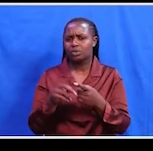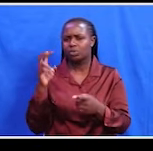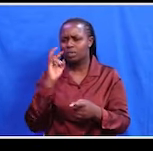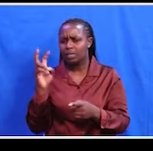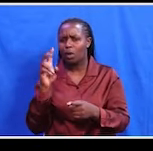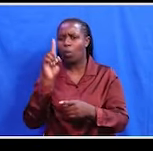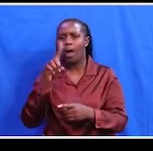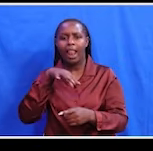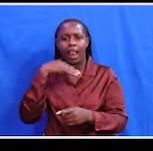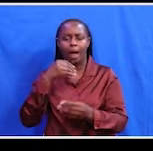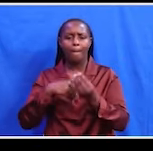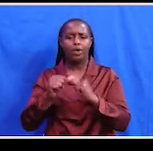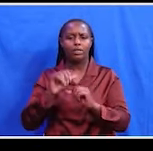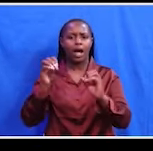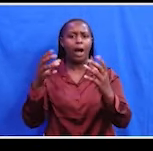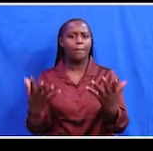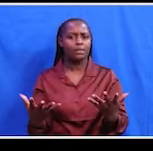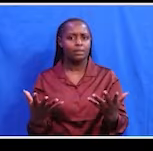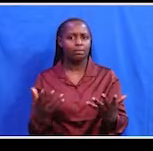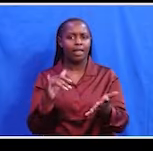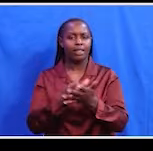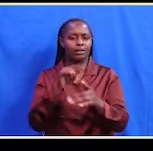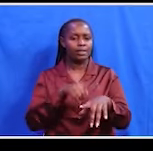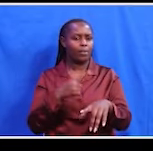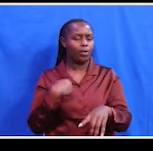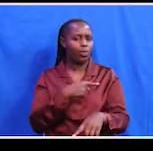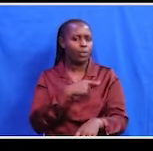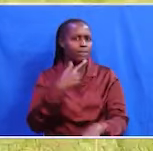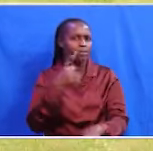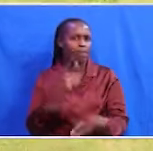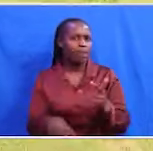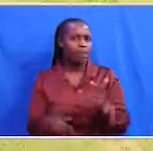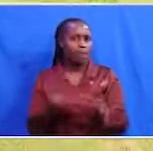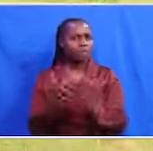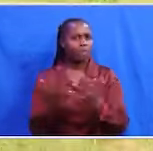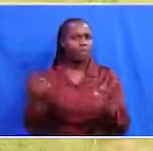dog, that is when you realize that there's something that is not quite.